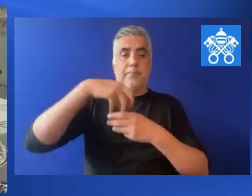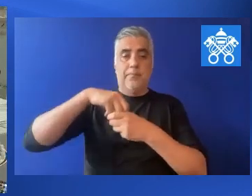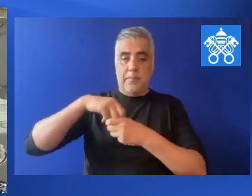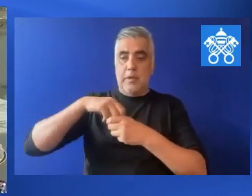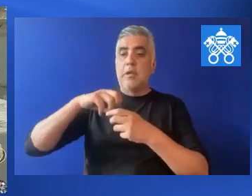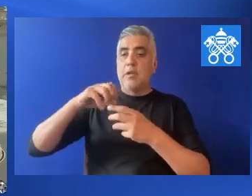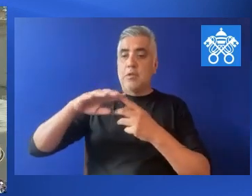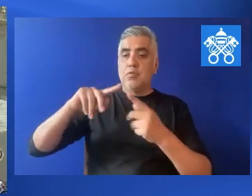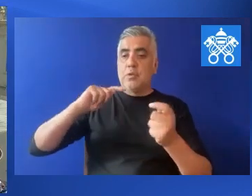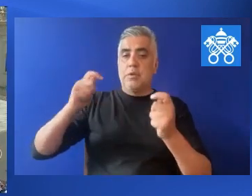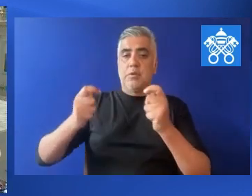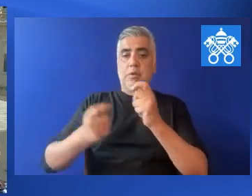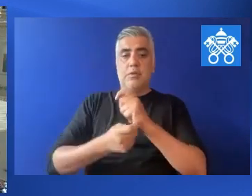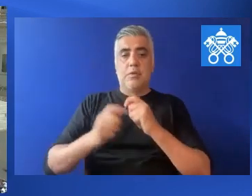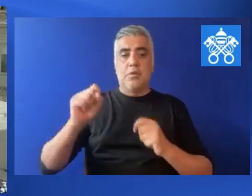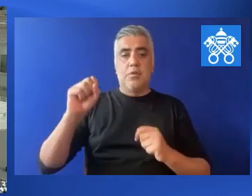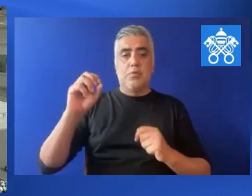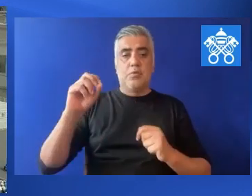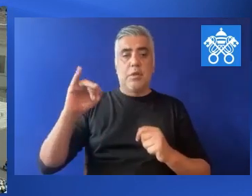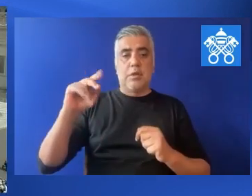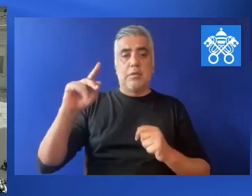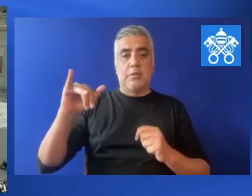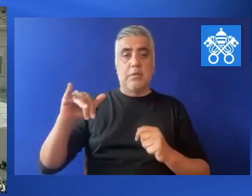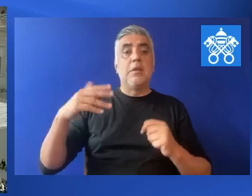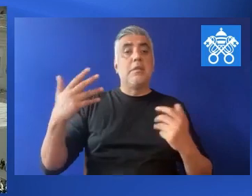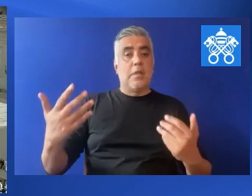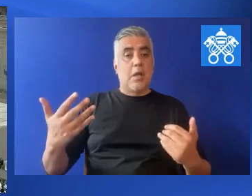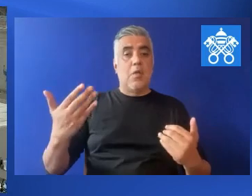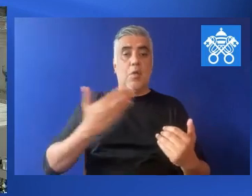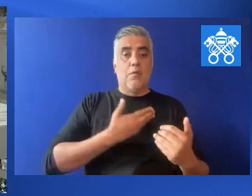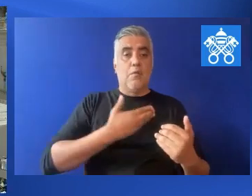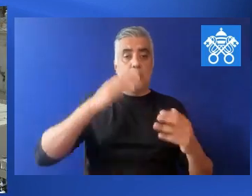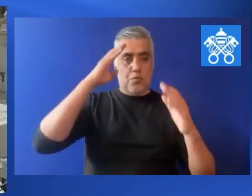the gospel in today's rapidly changing society.